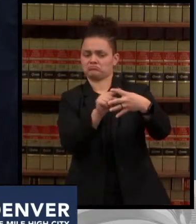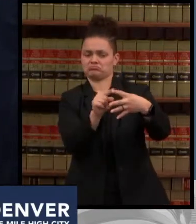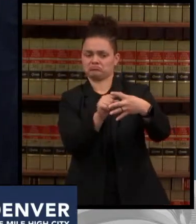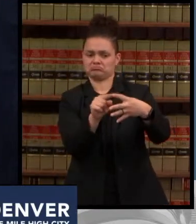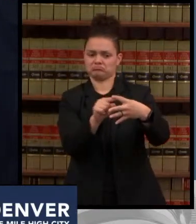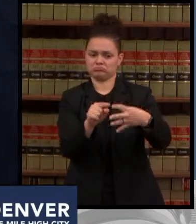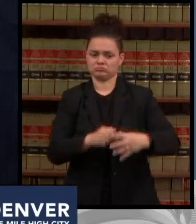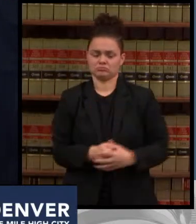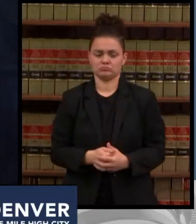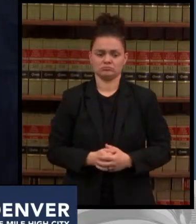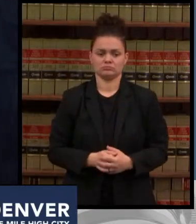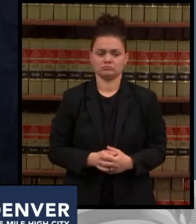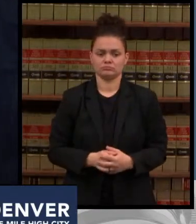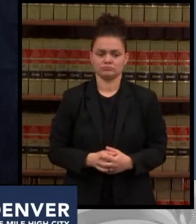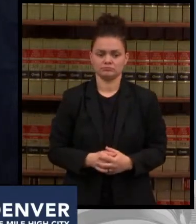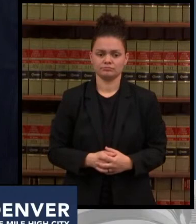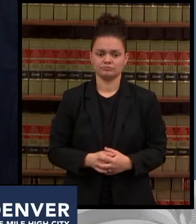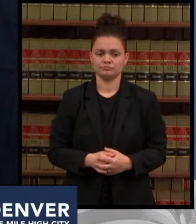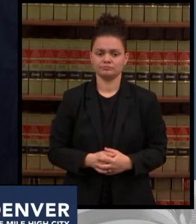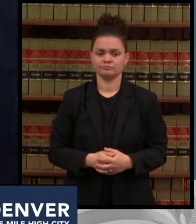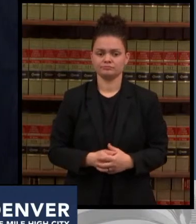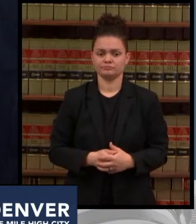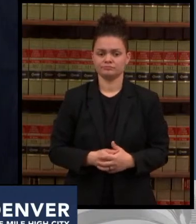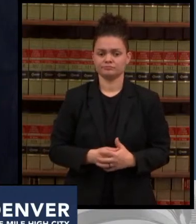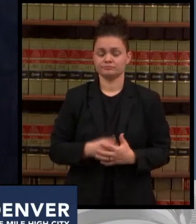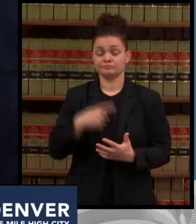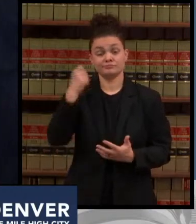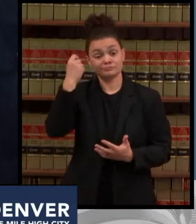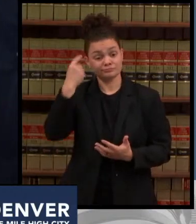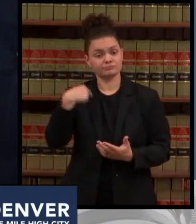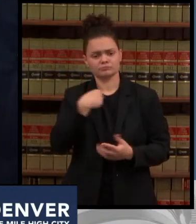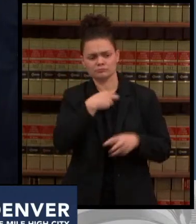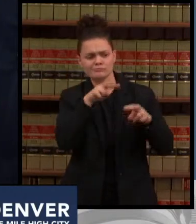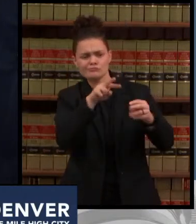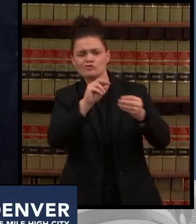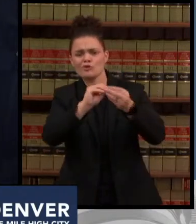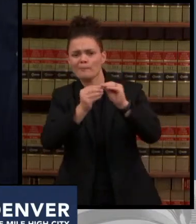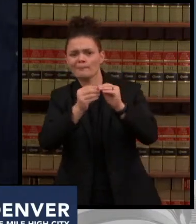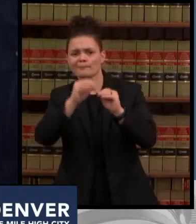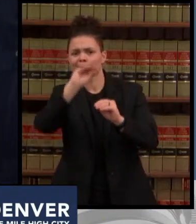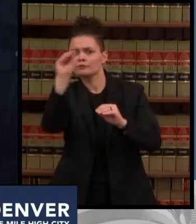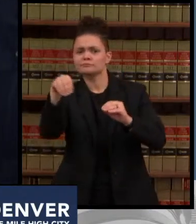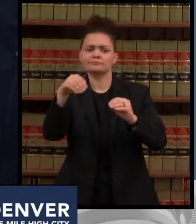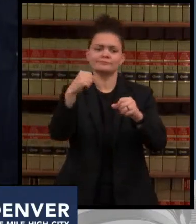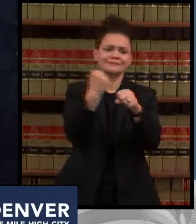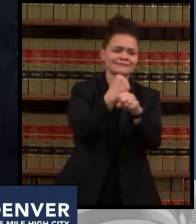to evaluate data and make the right decisions at that point. So,